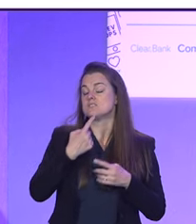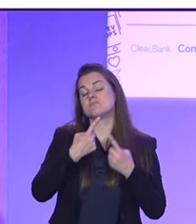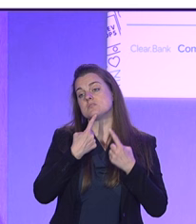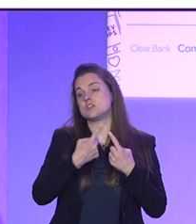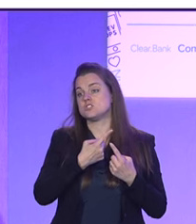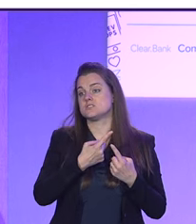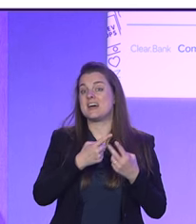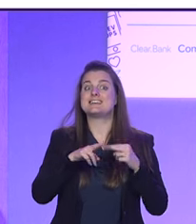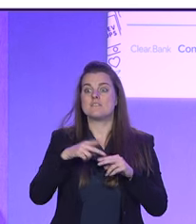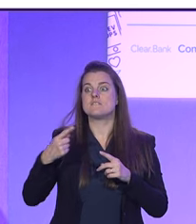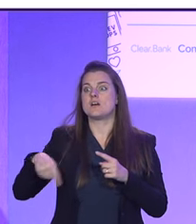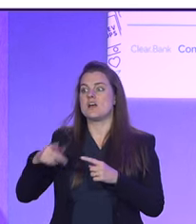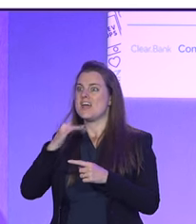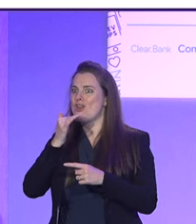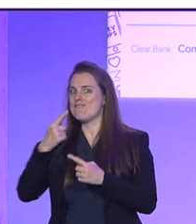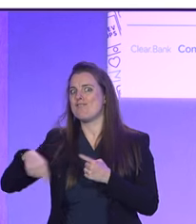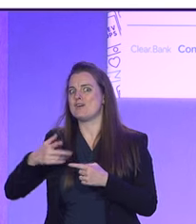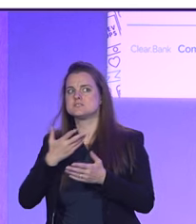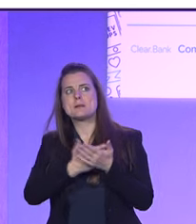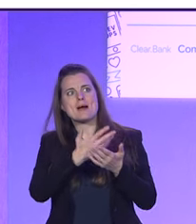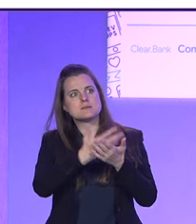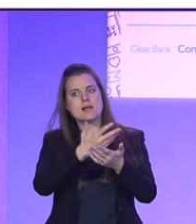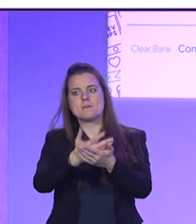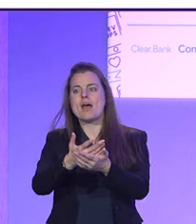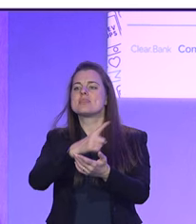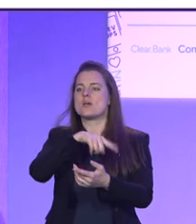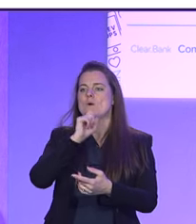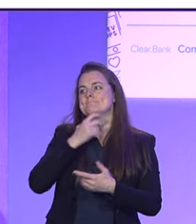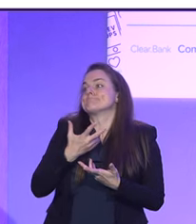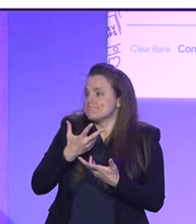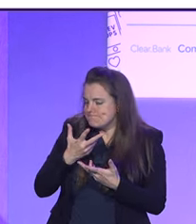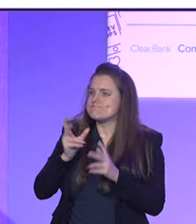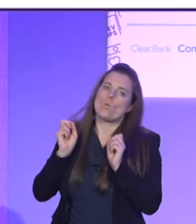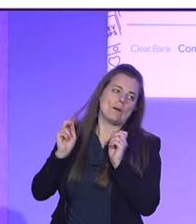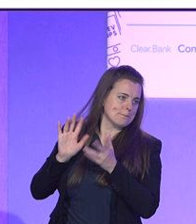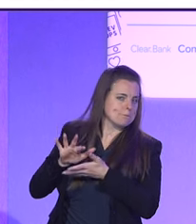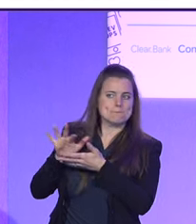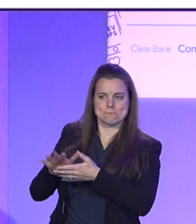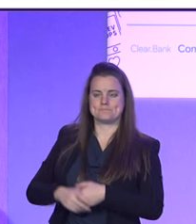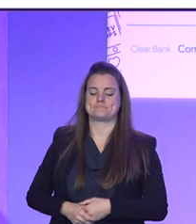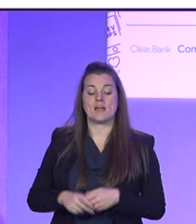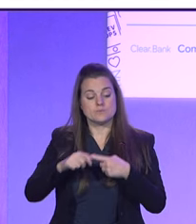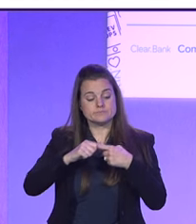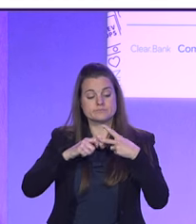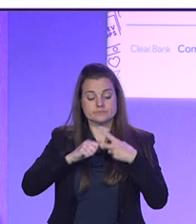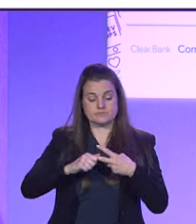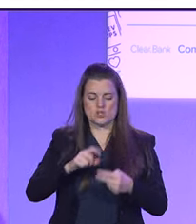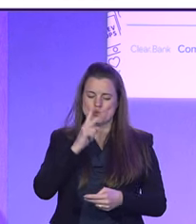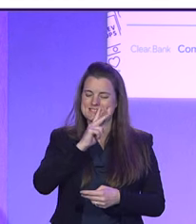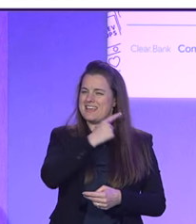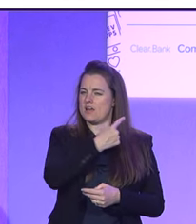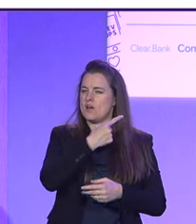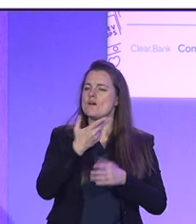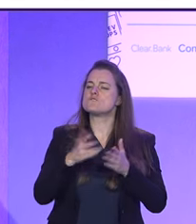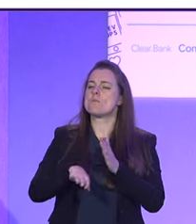listening. Just going to give you the last one is you can find this on Greenpeace, how the different cloud